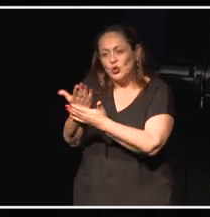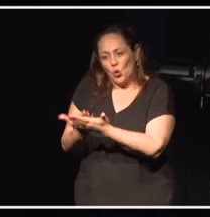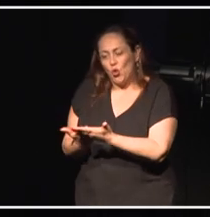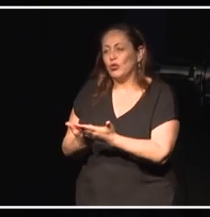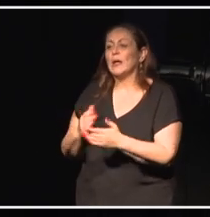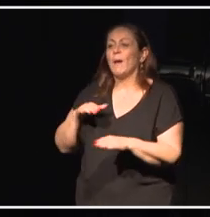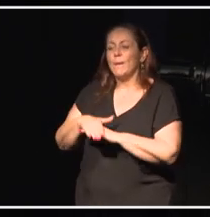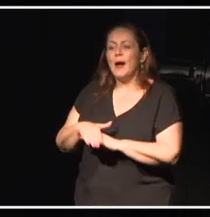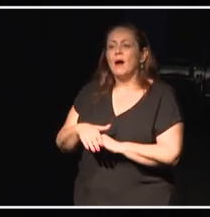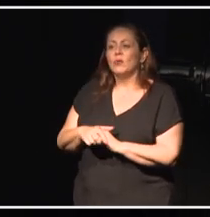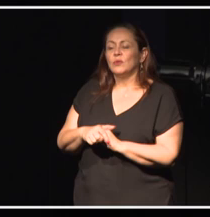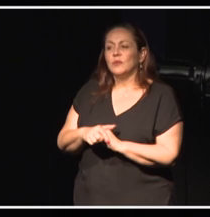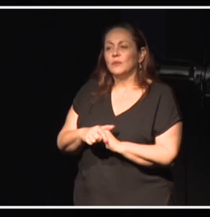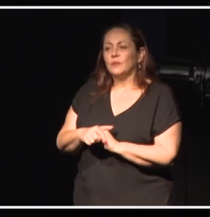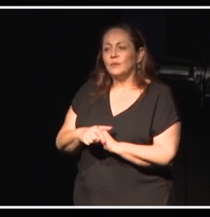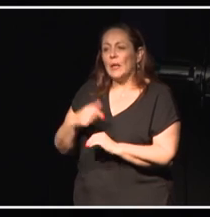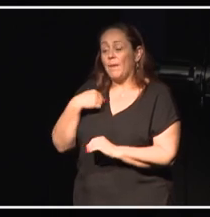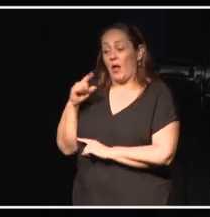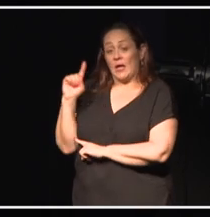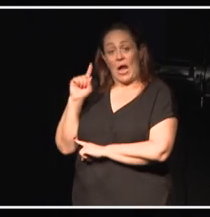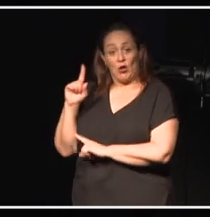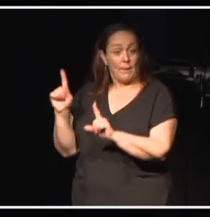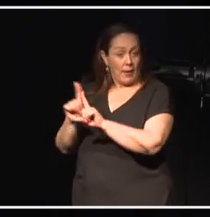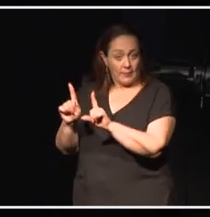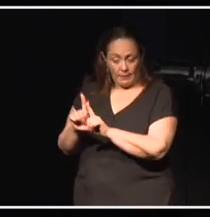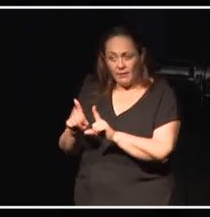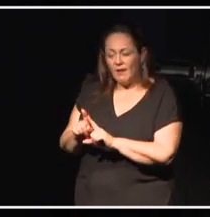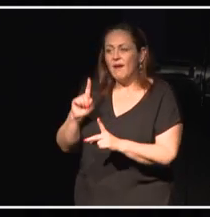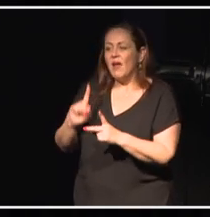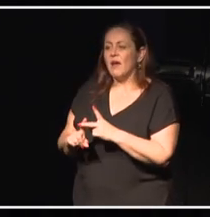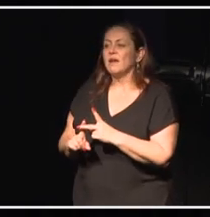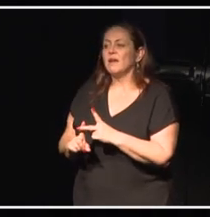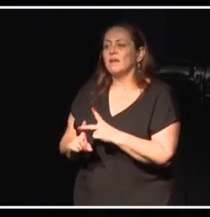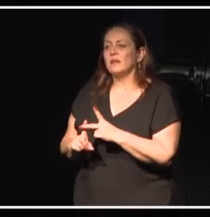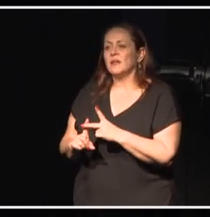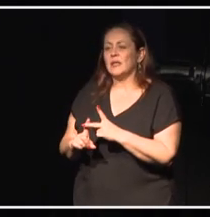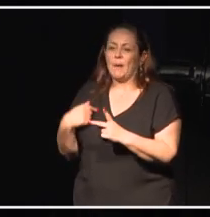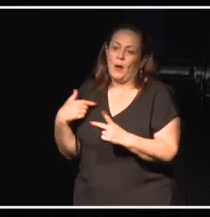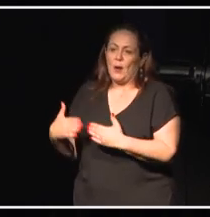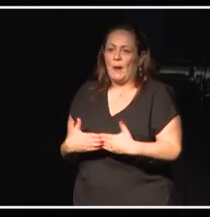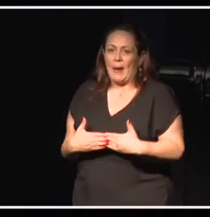how my current partner and baby daddy,